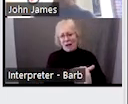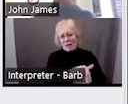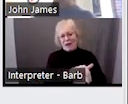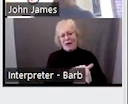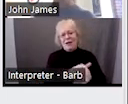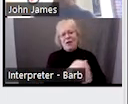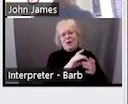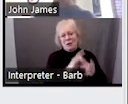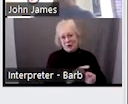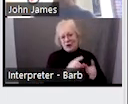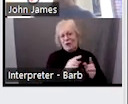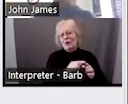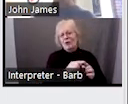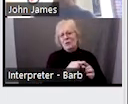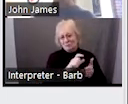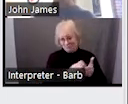And an album too?